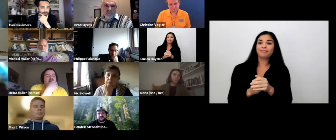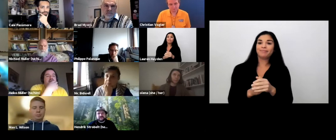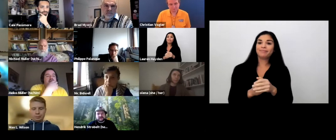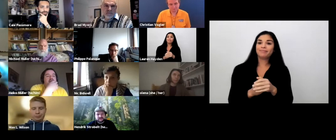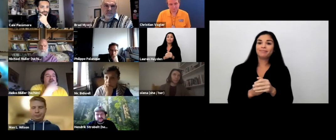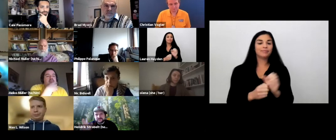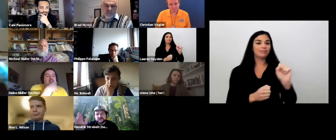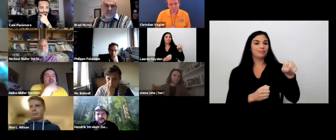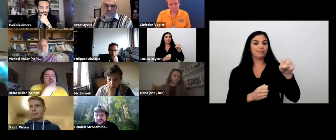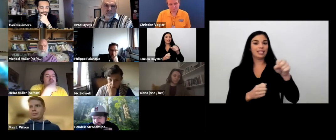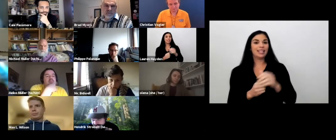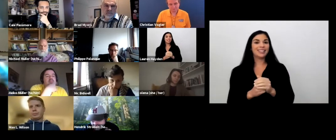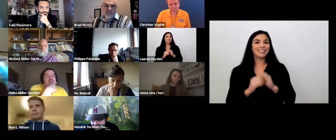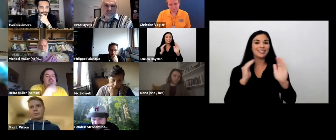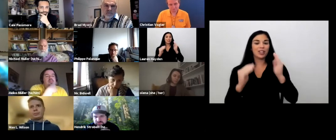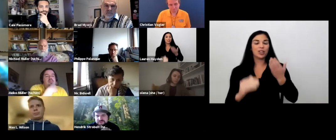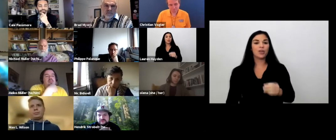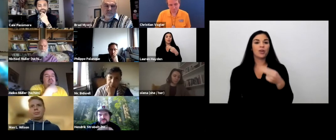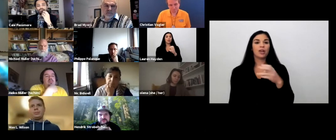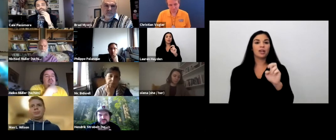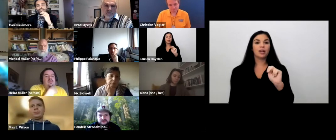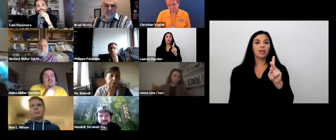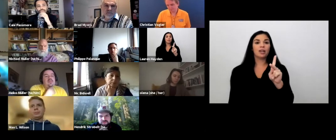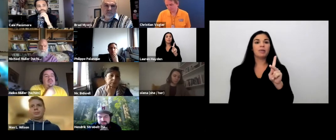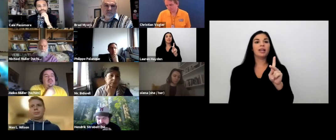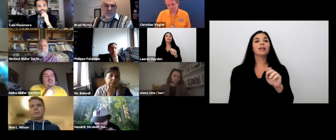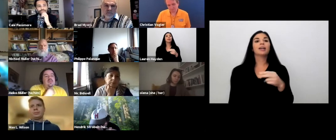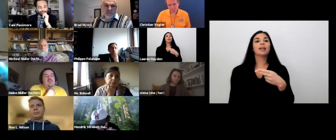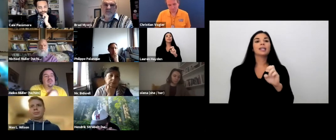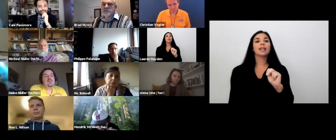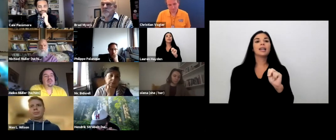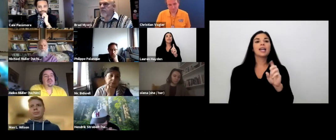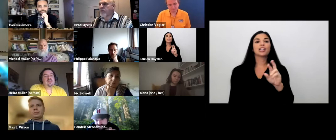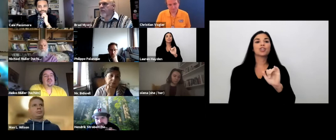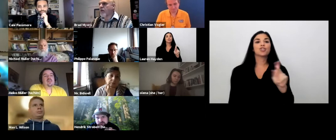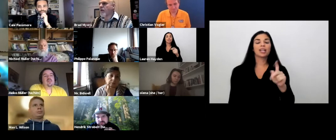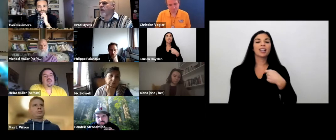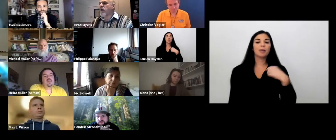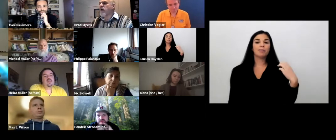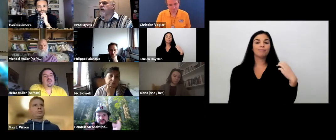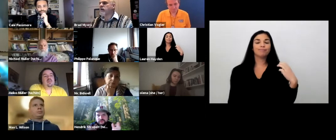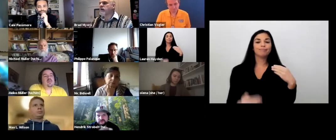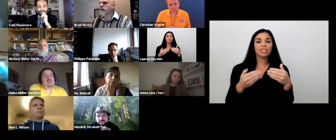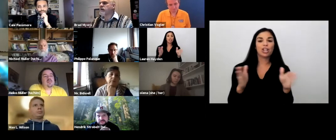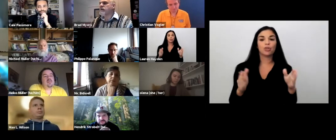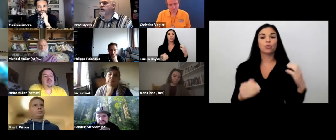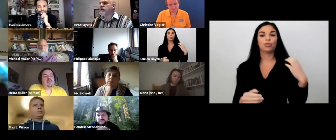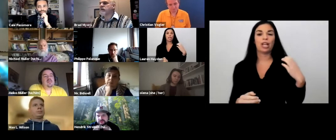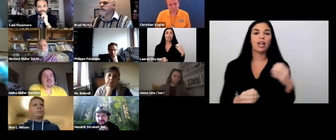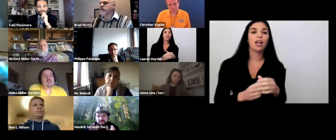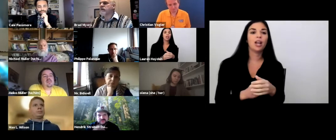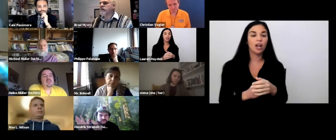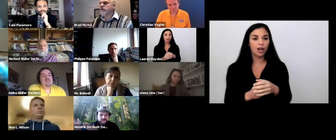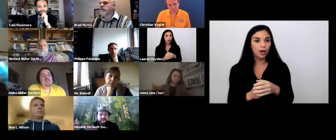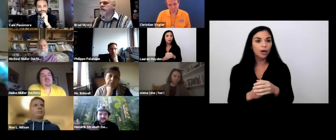Yes. Hello, I'm Hendrik. I'm one of the general chairs for the visualization conference. And we are in a similar